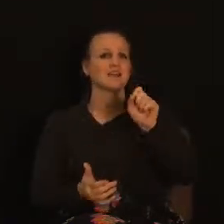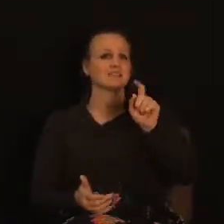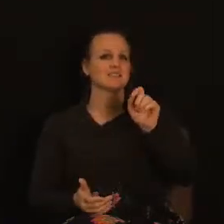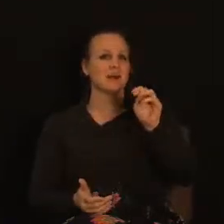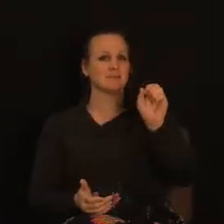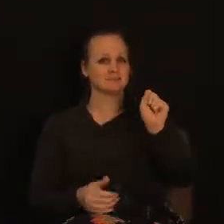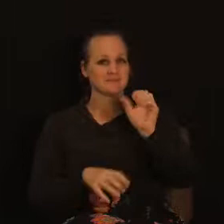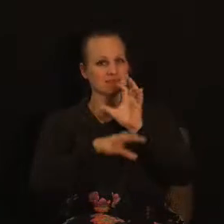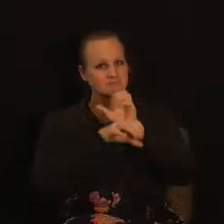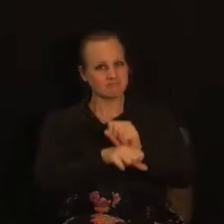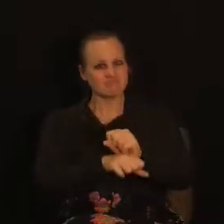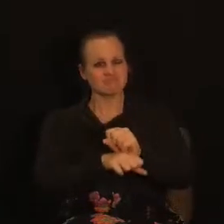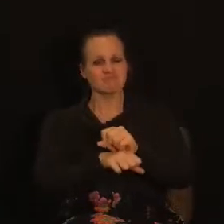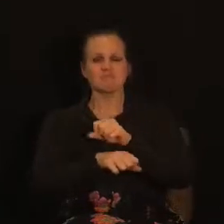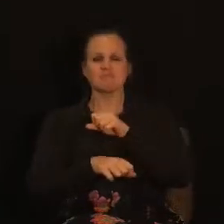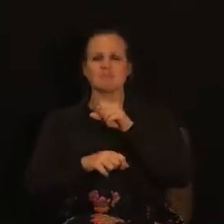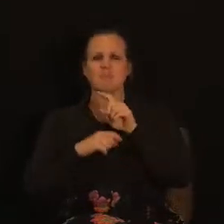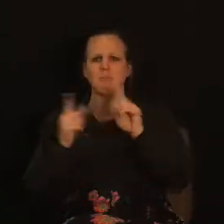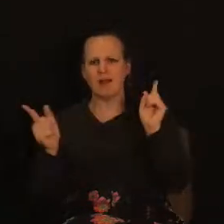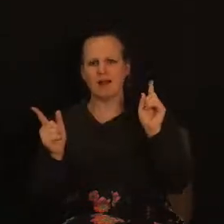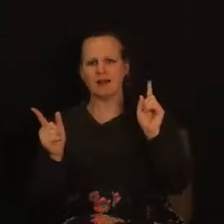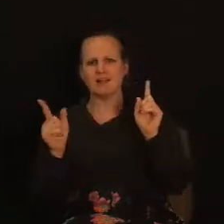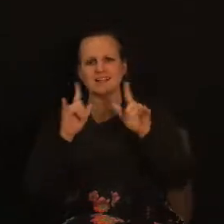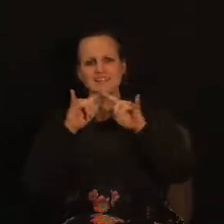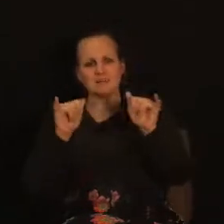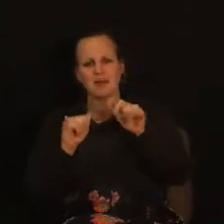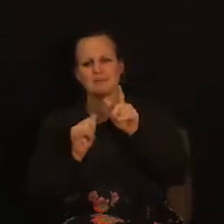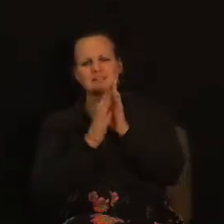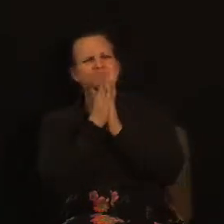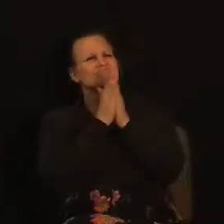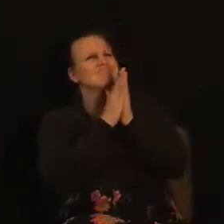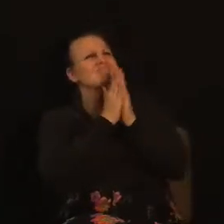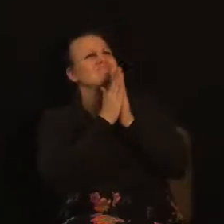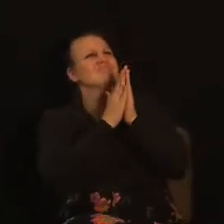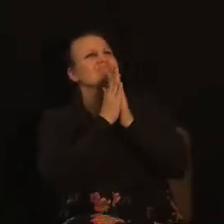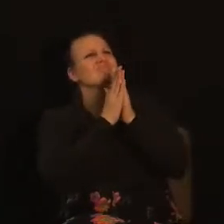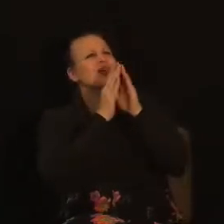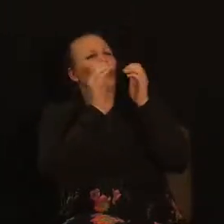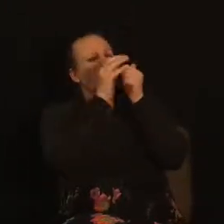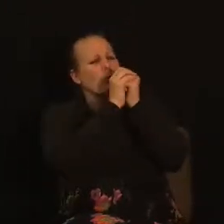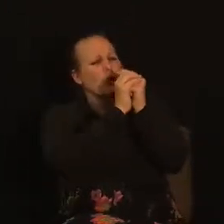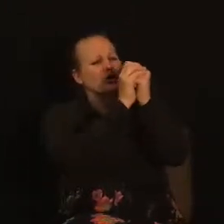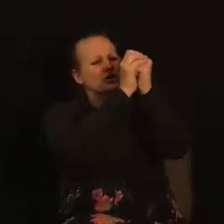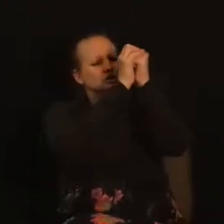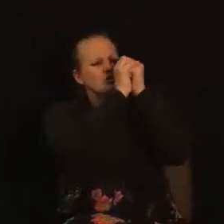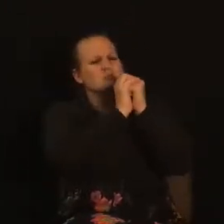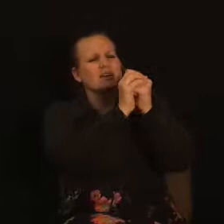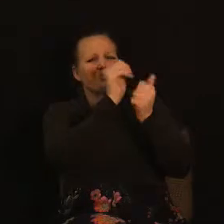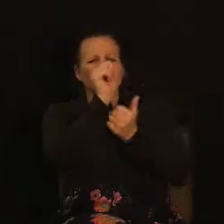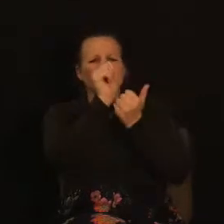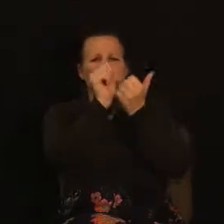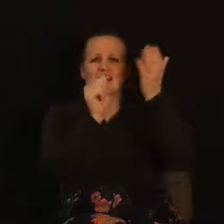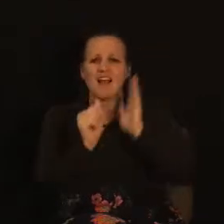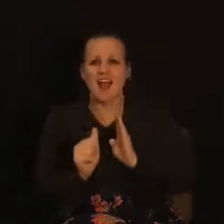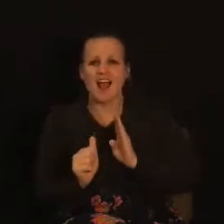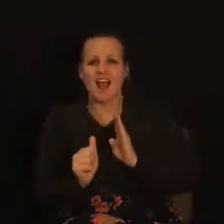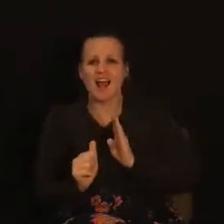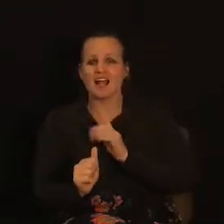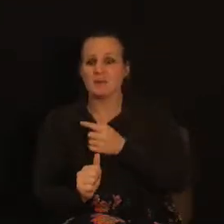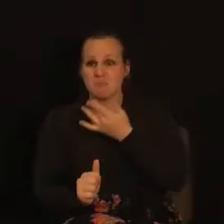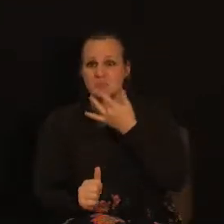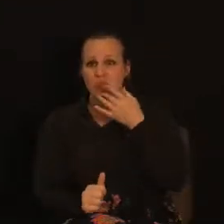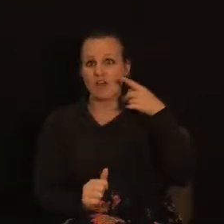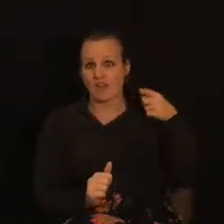passionately worshiping and pursuing God, than someone who is just